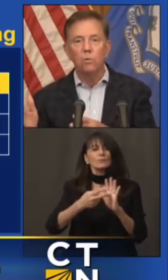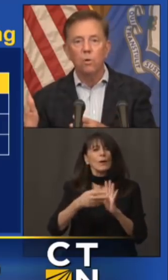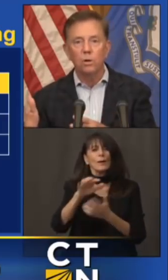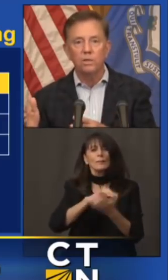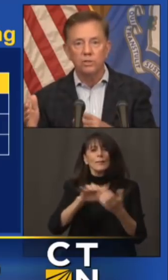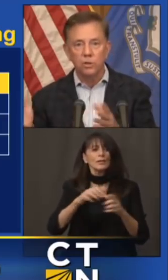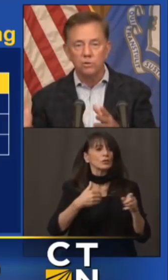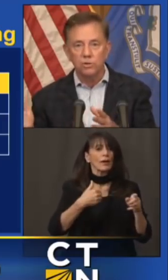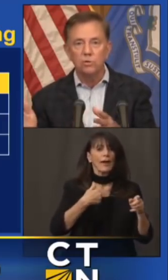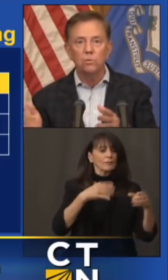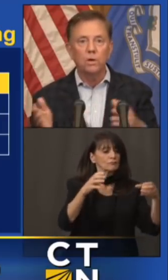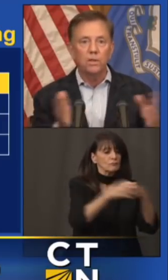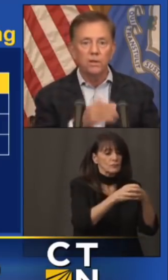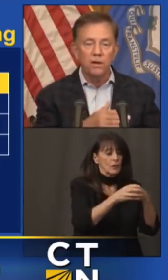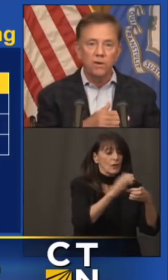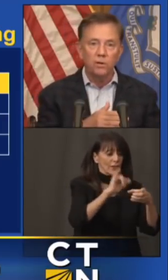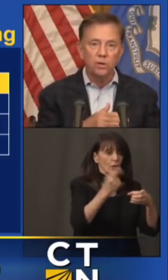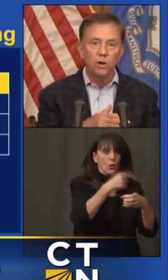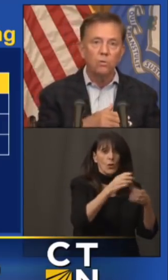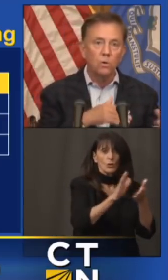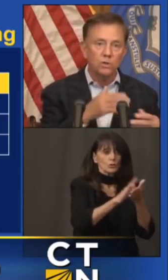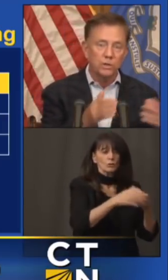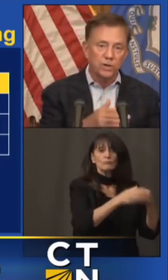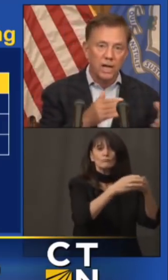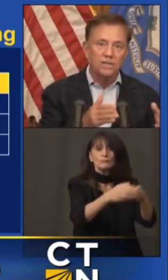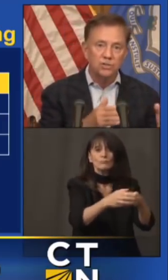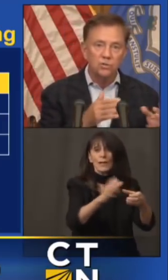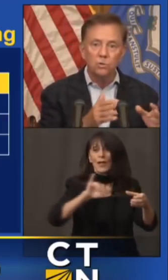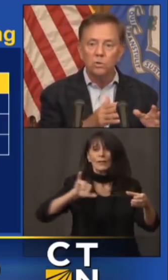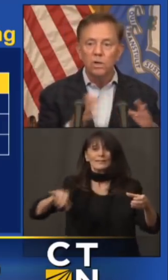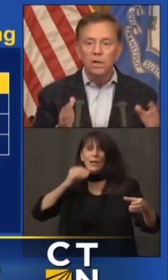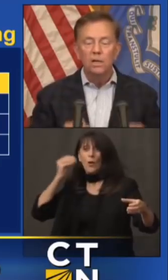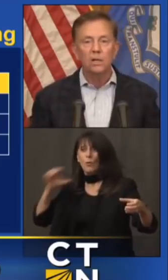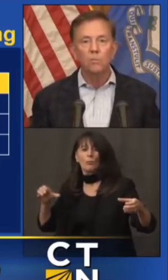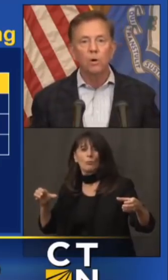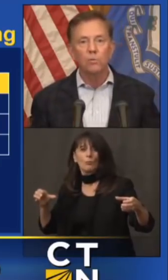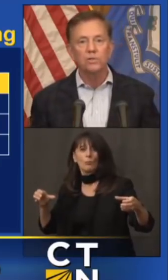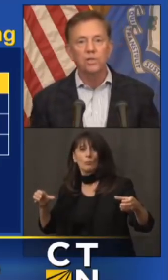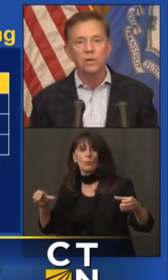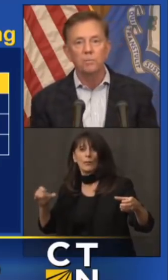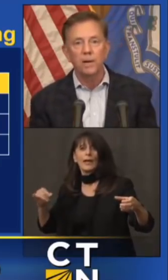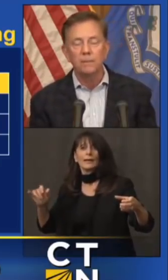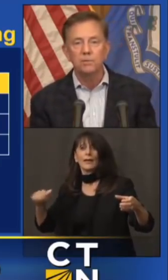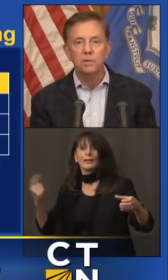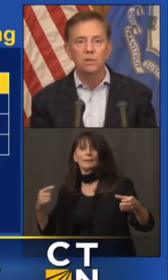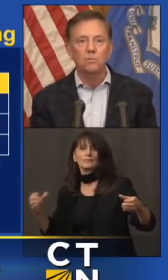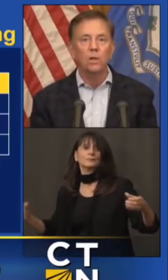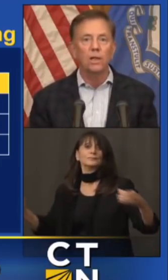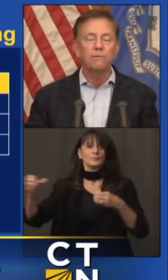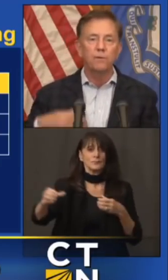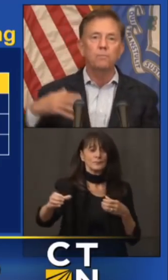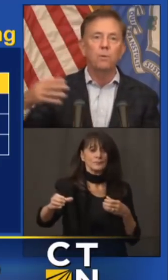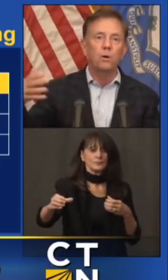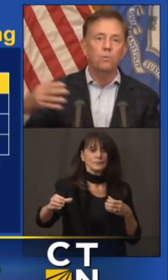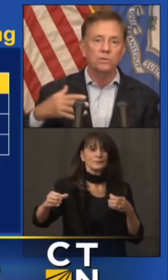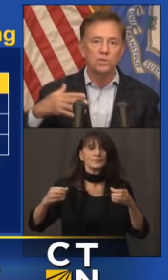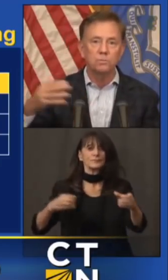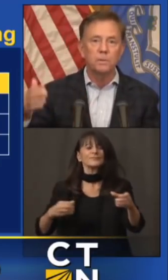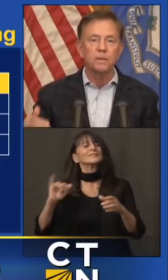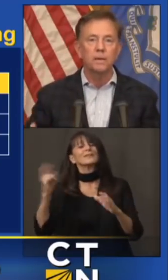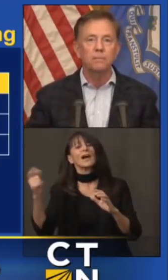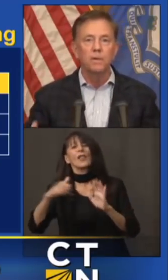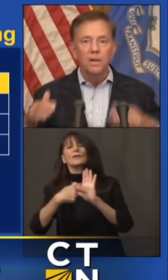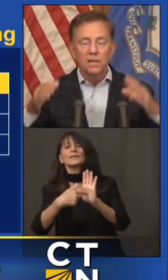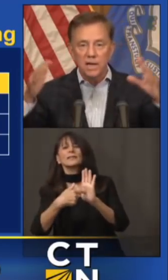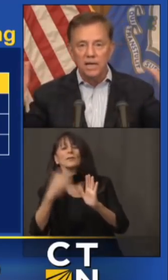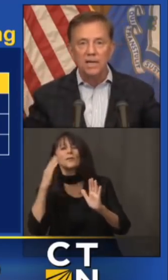have a cohort that you go to school with and you have other cohorts when you're not in school. A little more risk there, perhaps a little more like football, which has